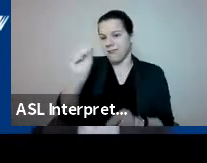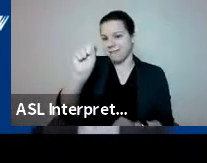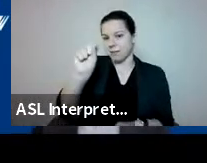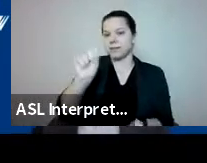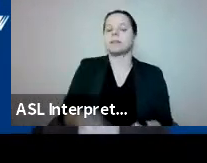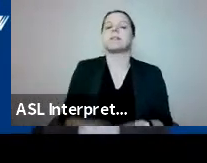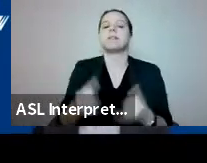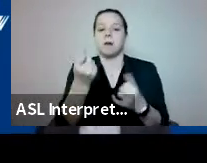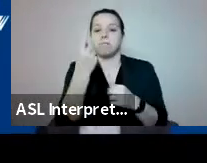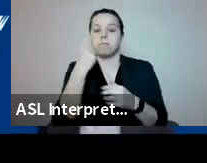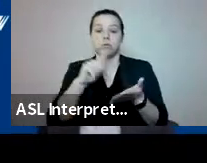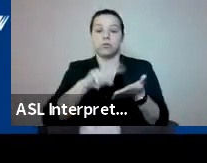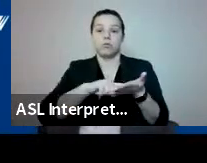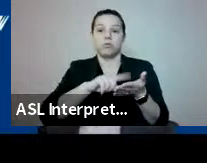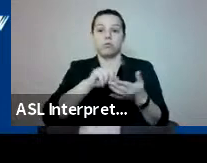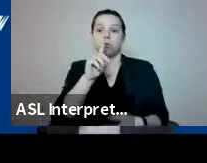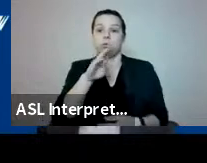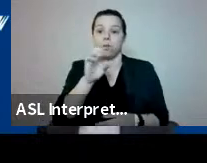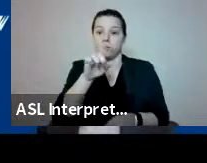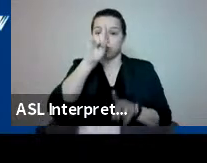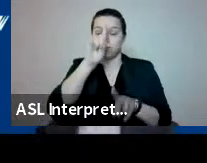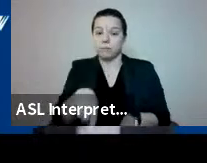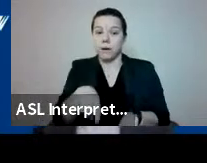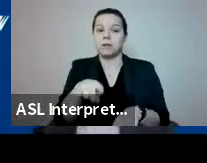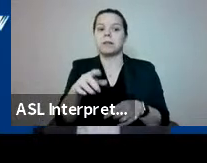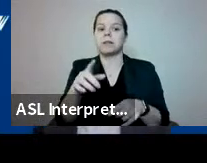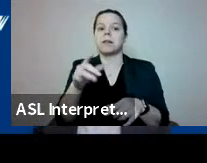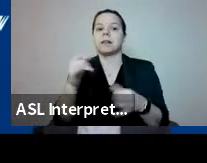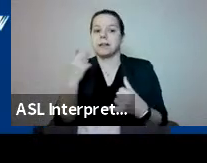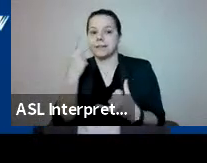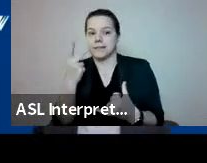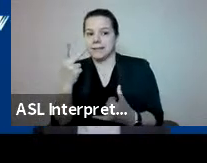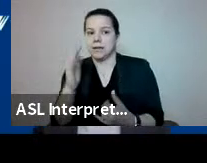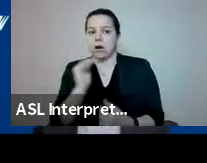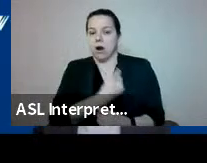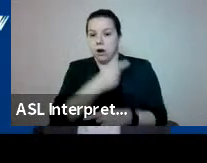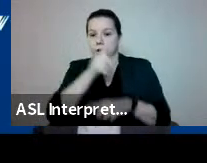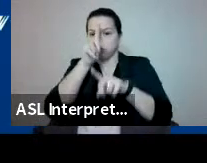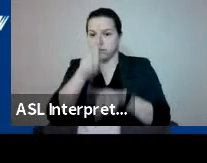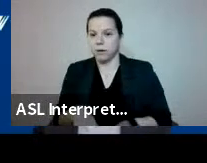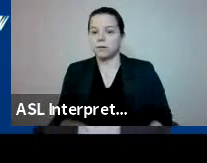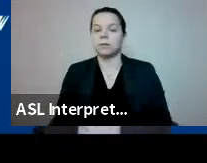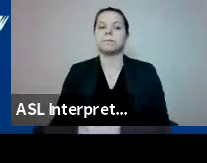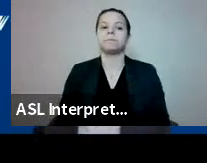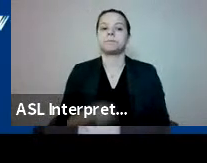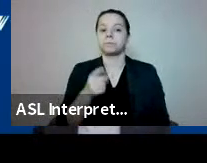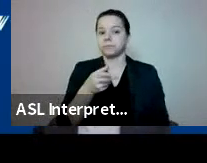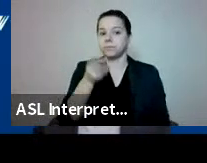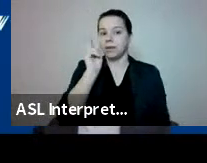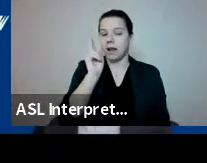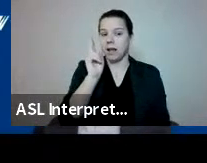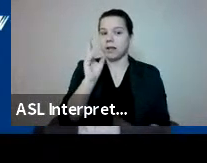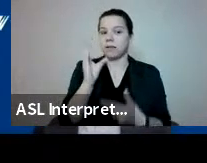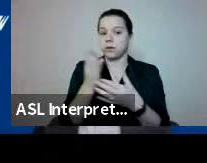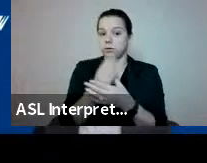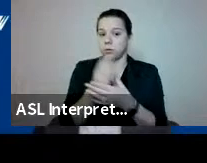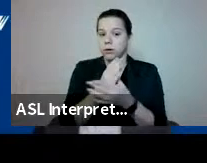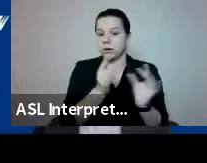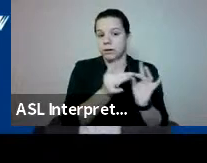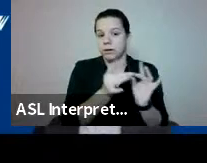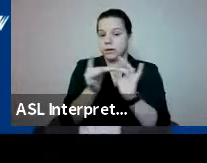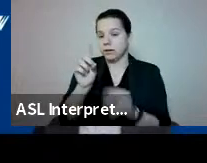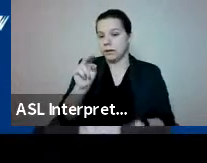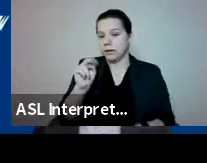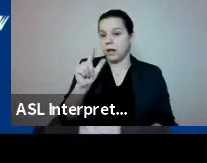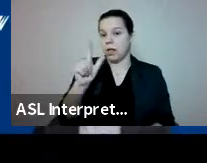let's look at the curve derived from the NES data. Analysis of the highly annoyed responses and the associated DNL were